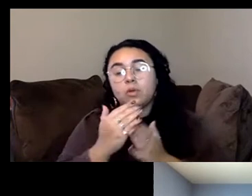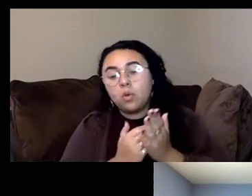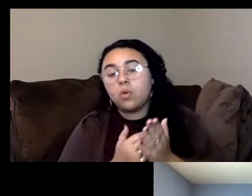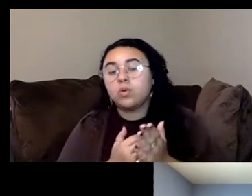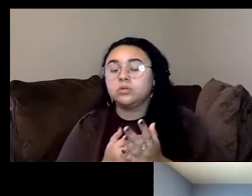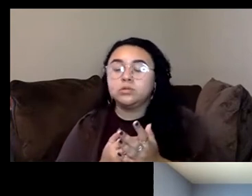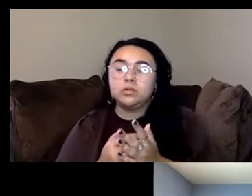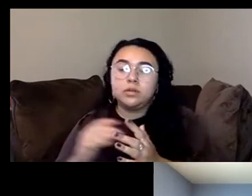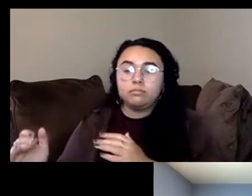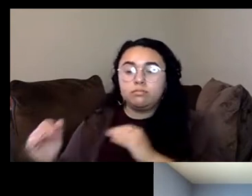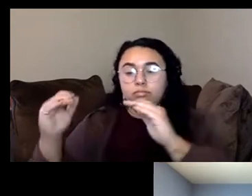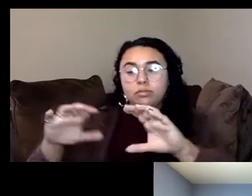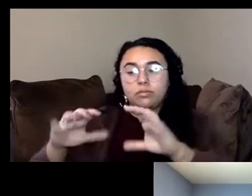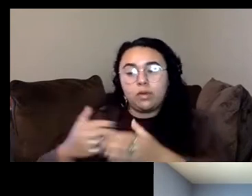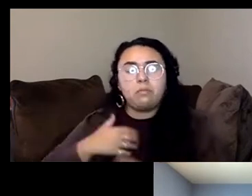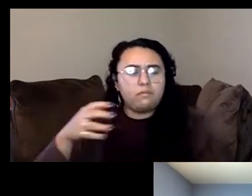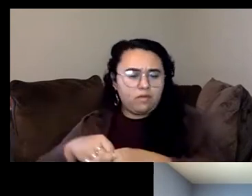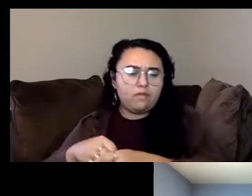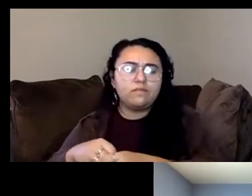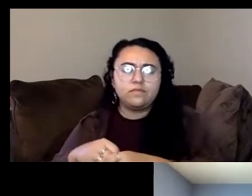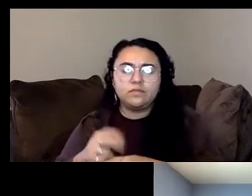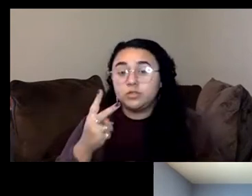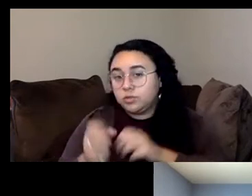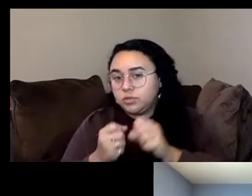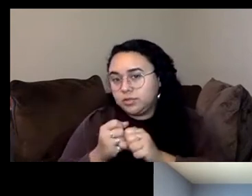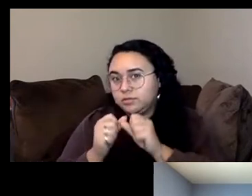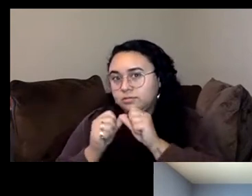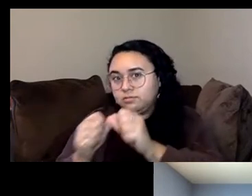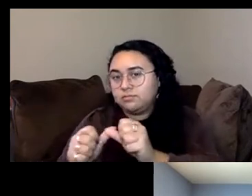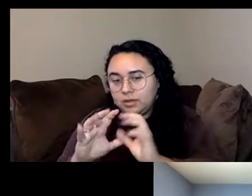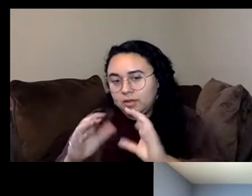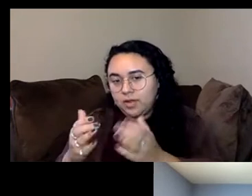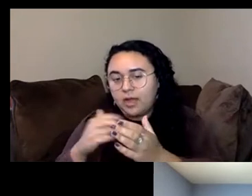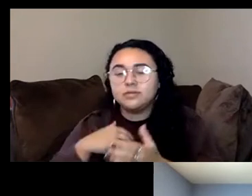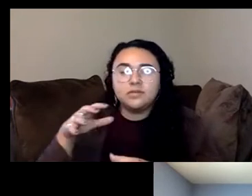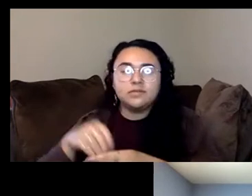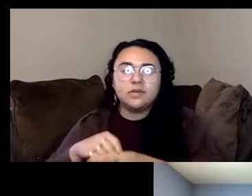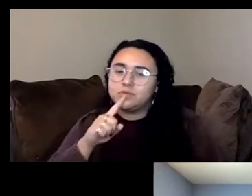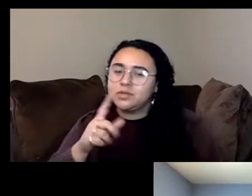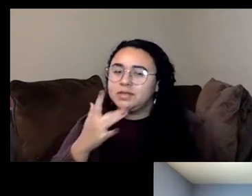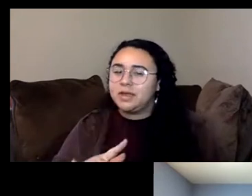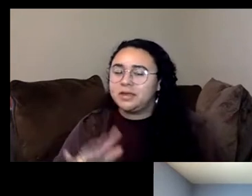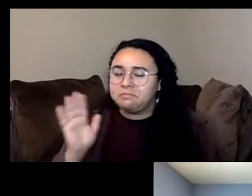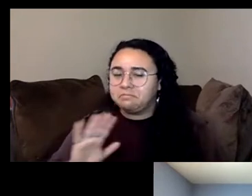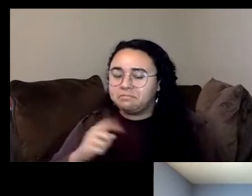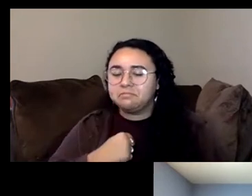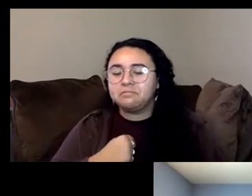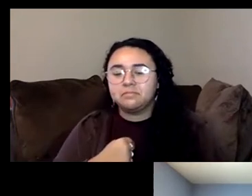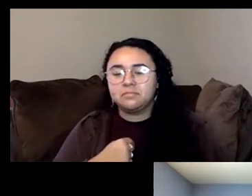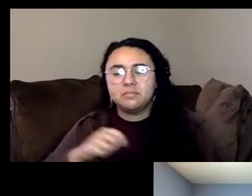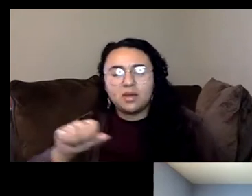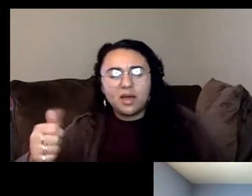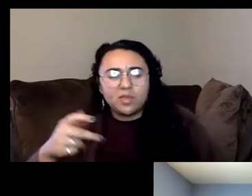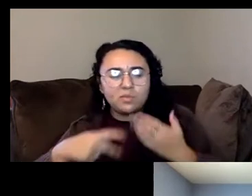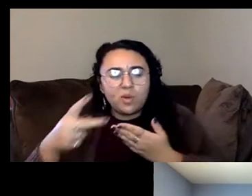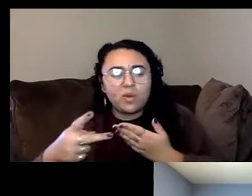I had the awesome privilege of being a part of. It was a 2-year cohort when I was in it, and so I feel like one of the lucky ones. But think about all the other programming that happens.